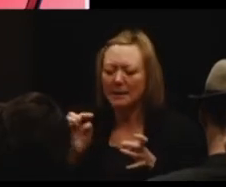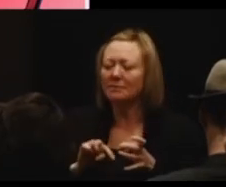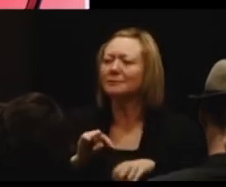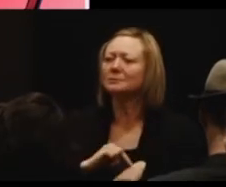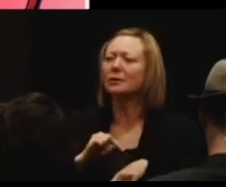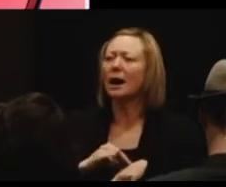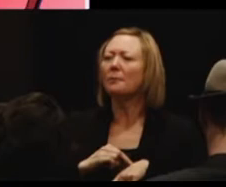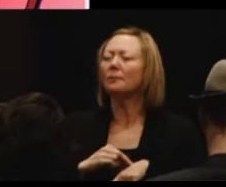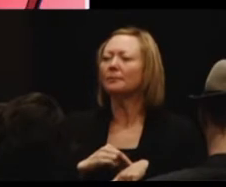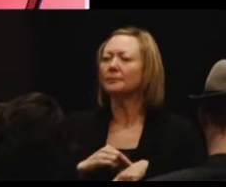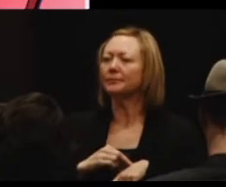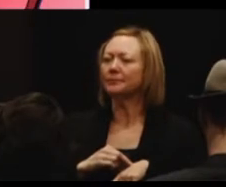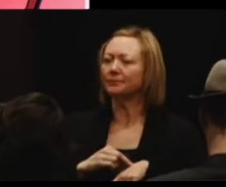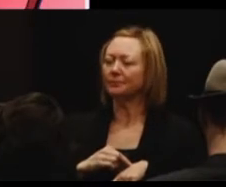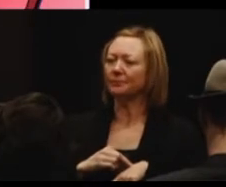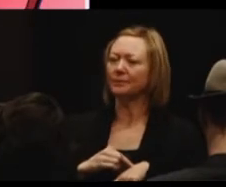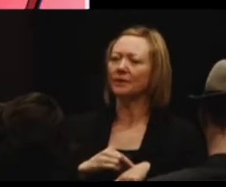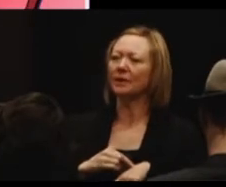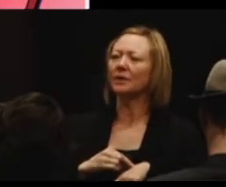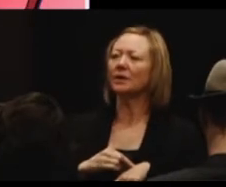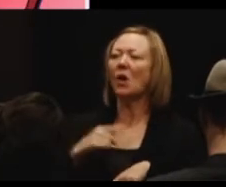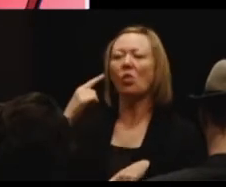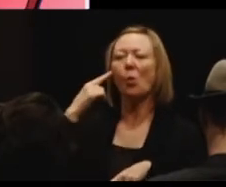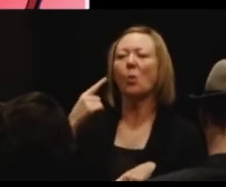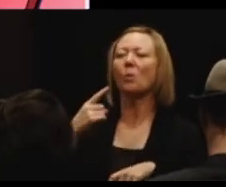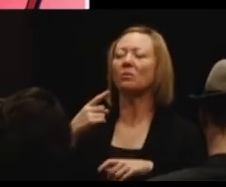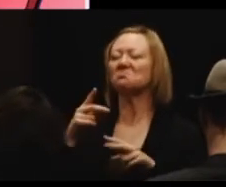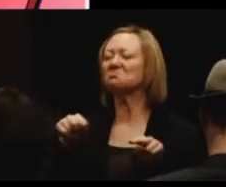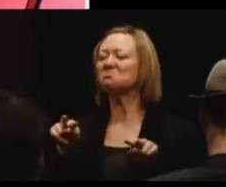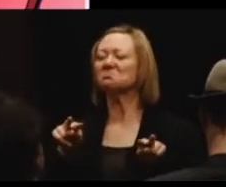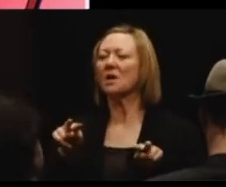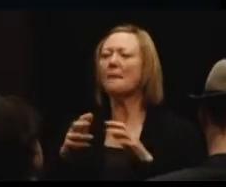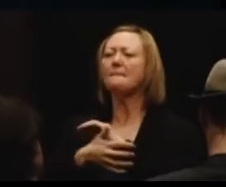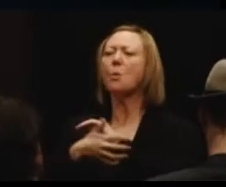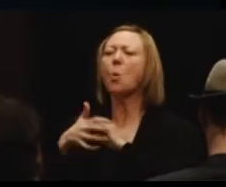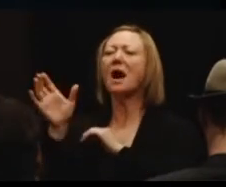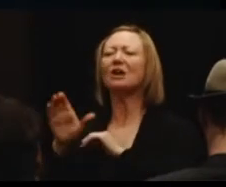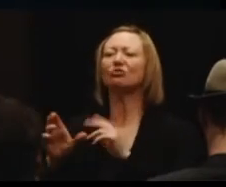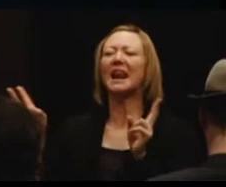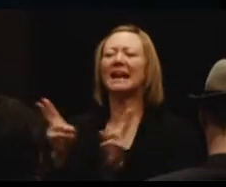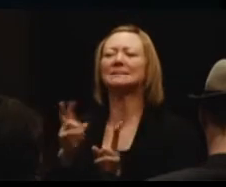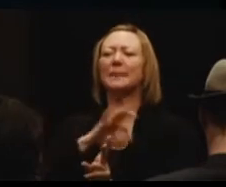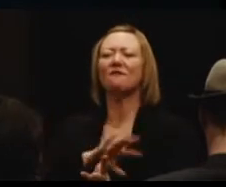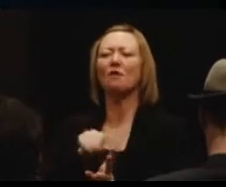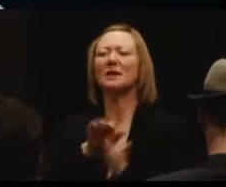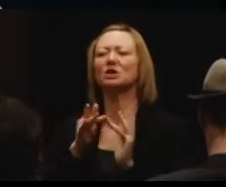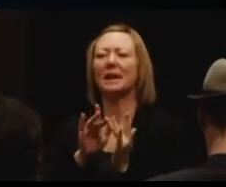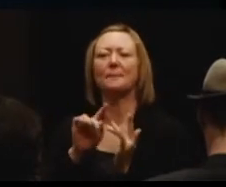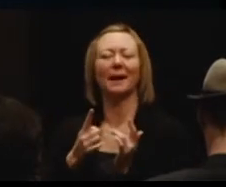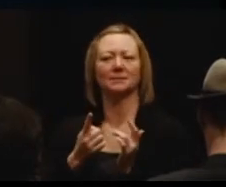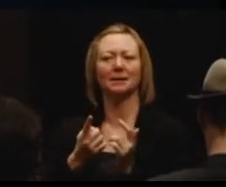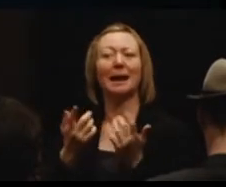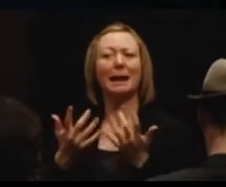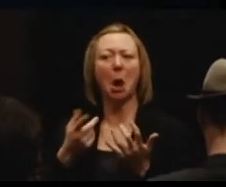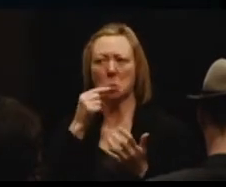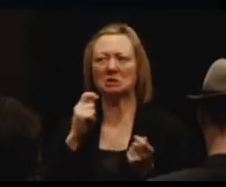less prevalent in poorer countries. That could well be changing right now because of the impact of mobile phones and the